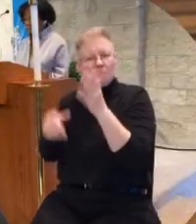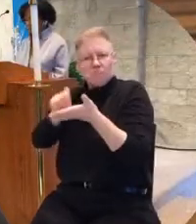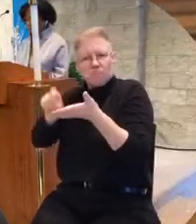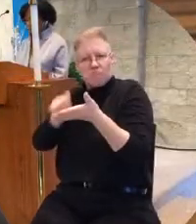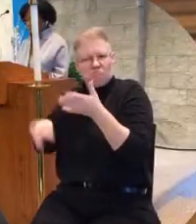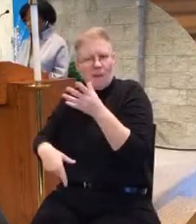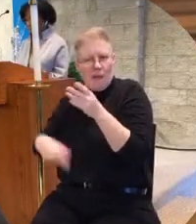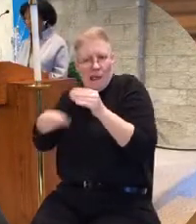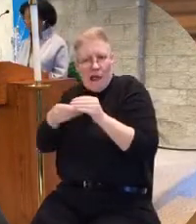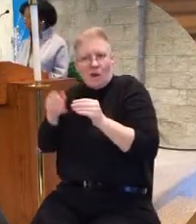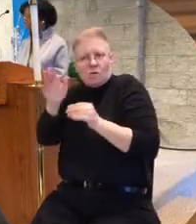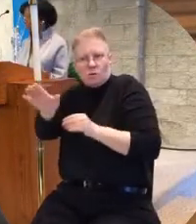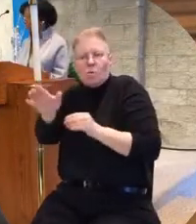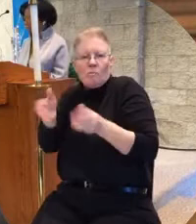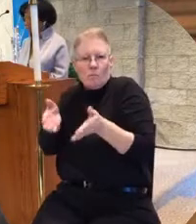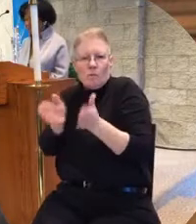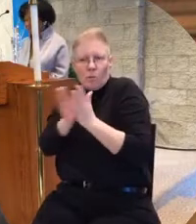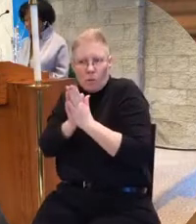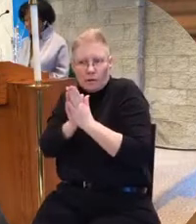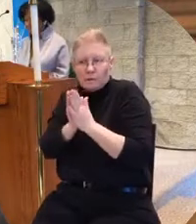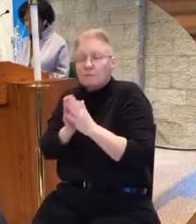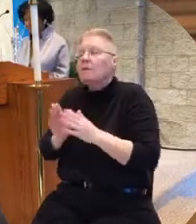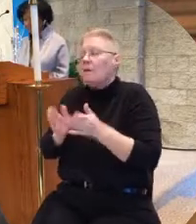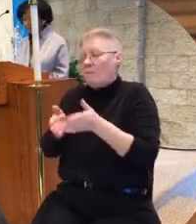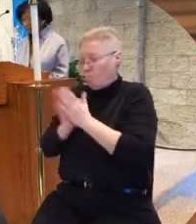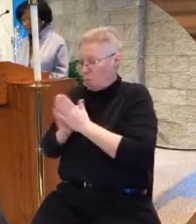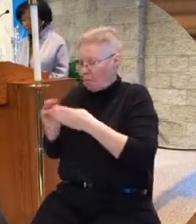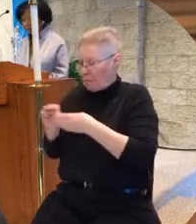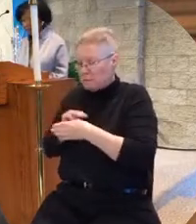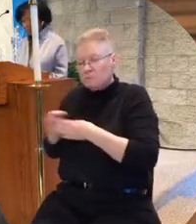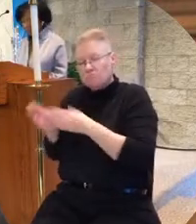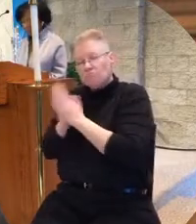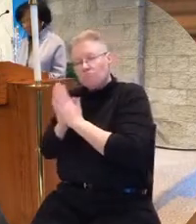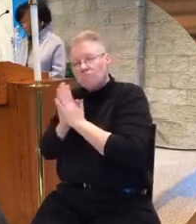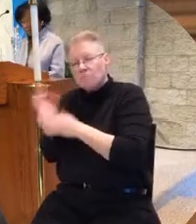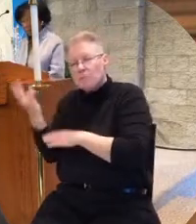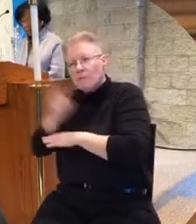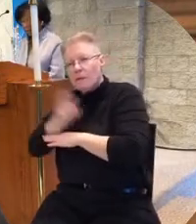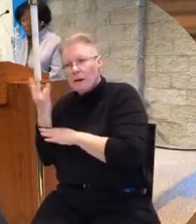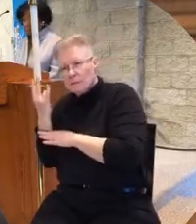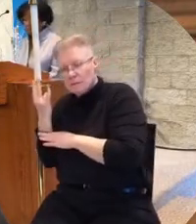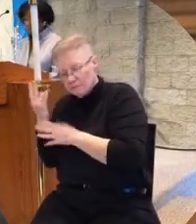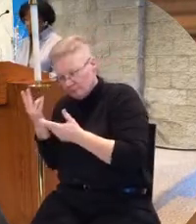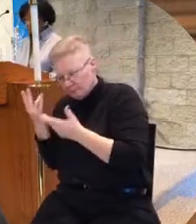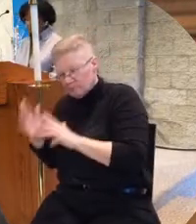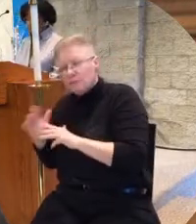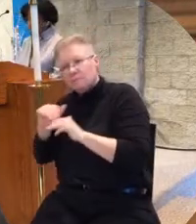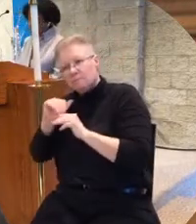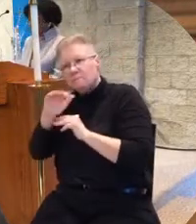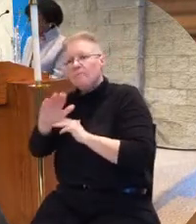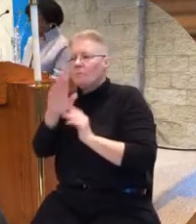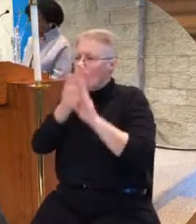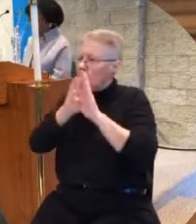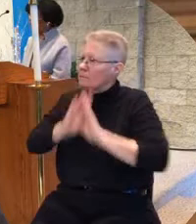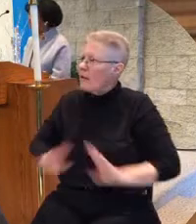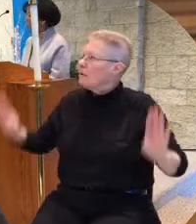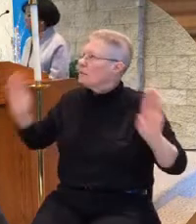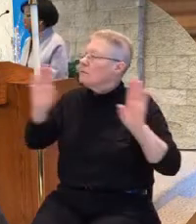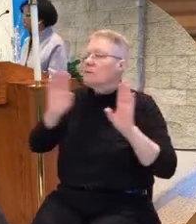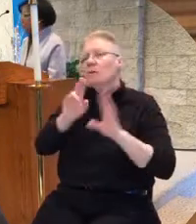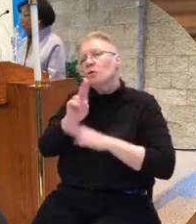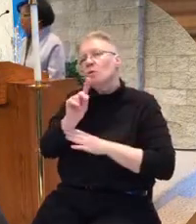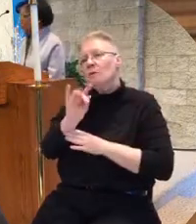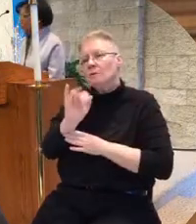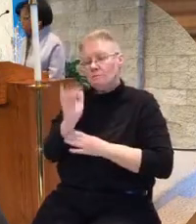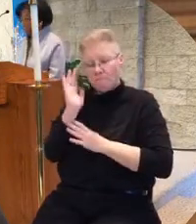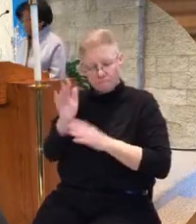with by our prayer ministry for 7 days, and then they are forwarded to Silent Unity, where they are prayed with for an